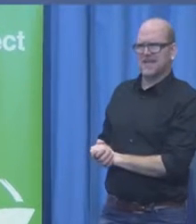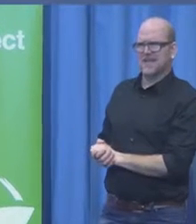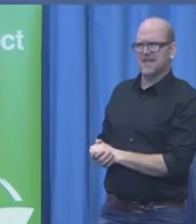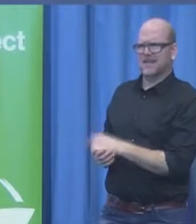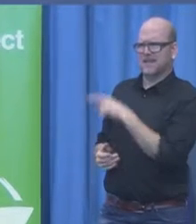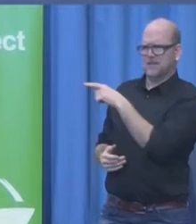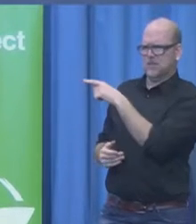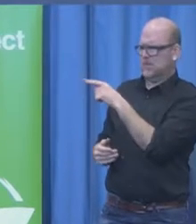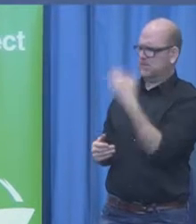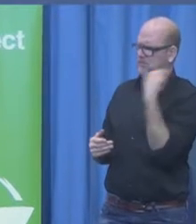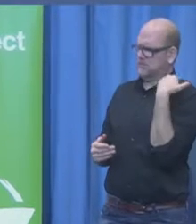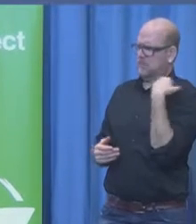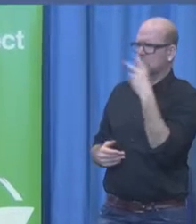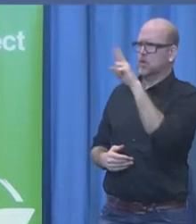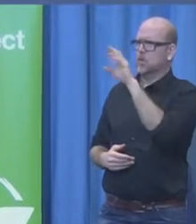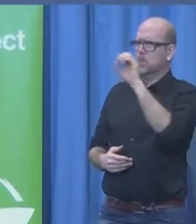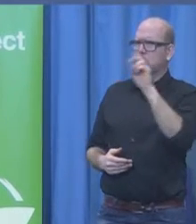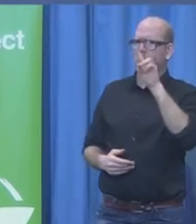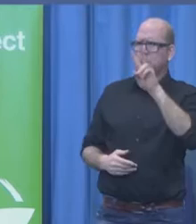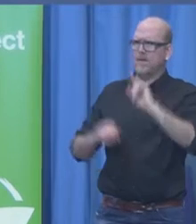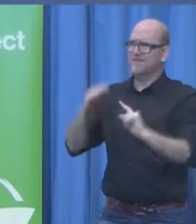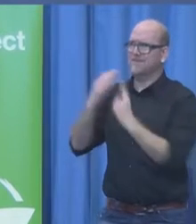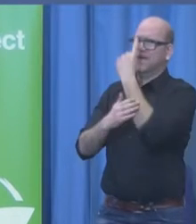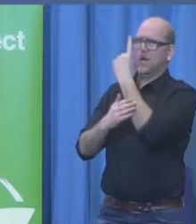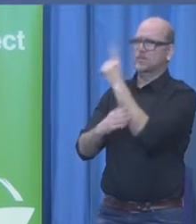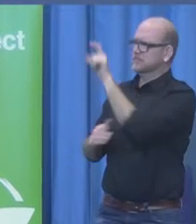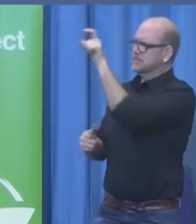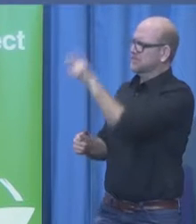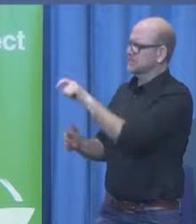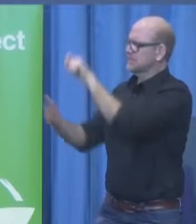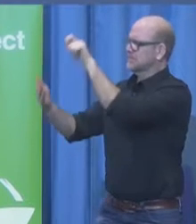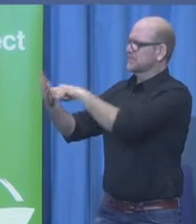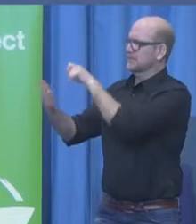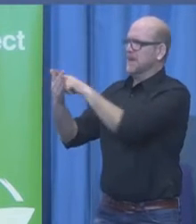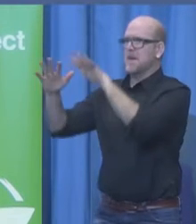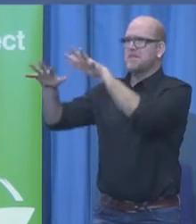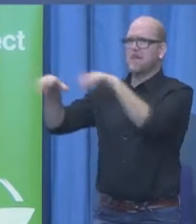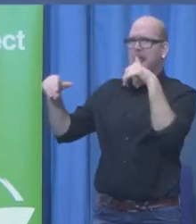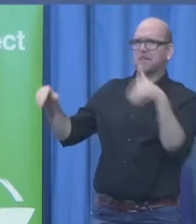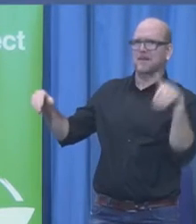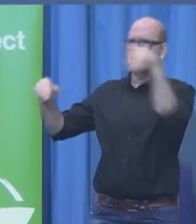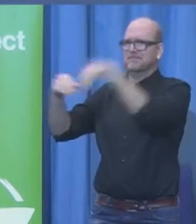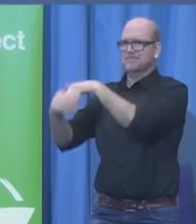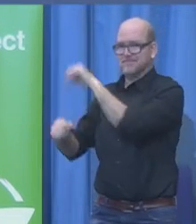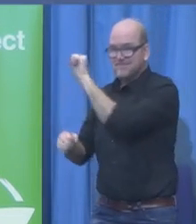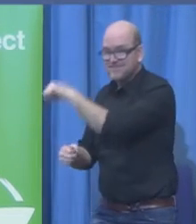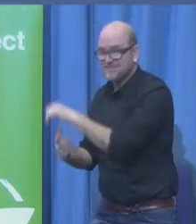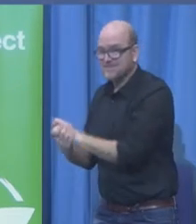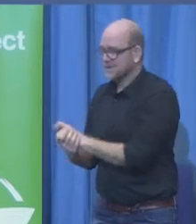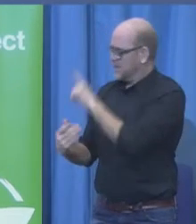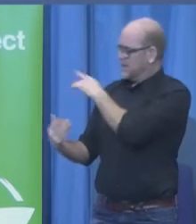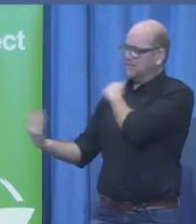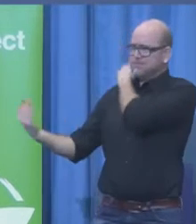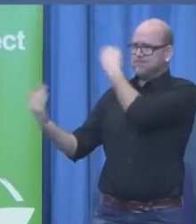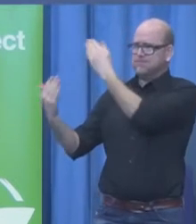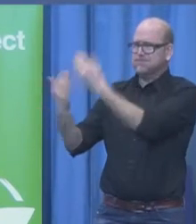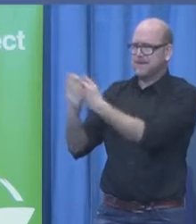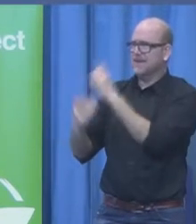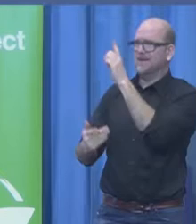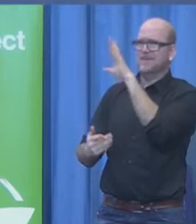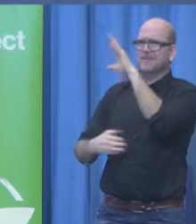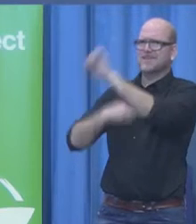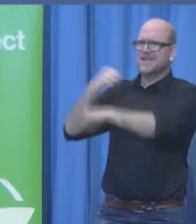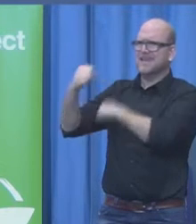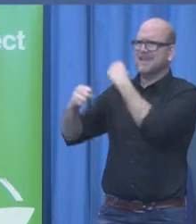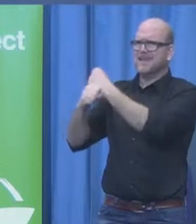user of the Austrian Parliament. So it's 15 years now. So it's a long time. I believe that in 15